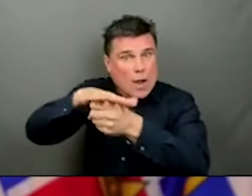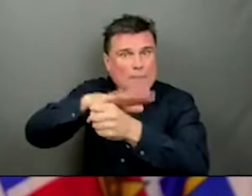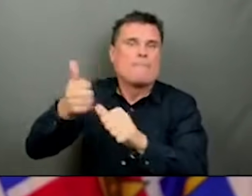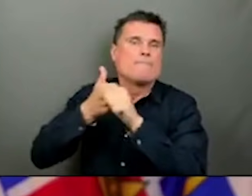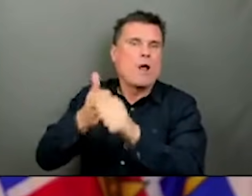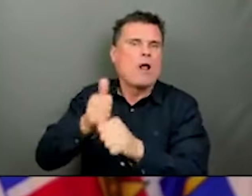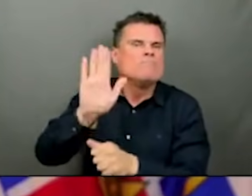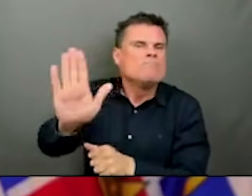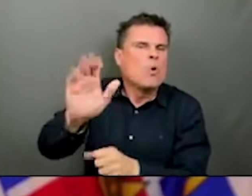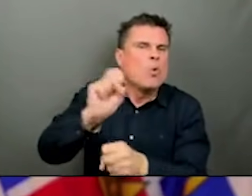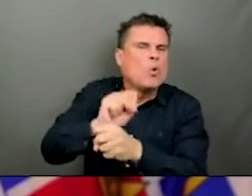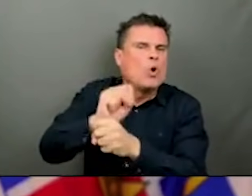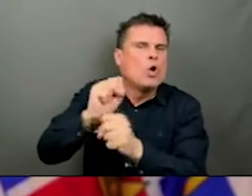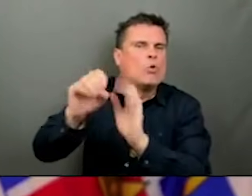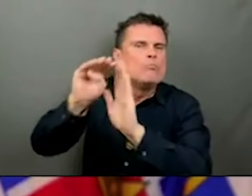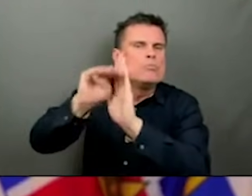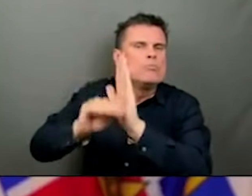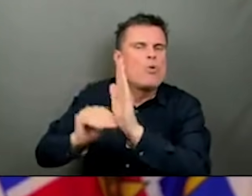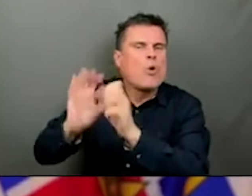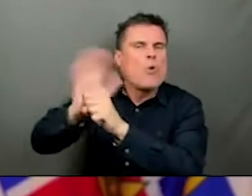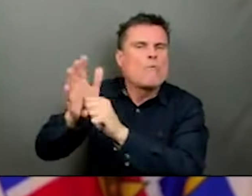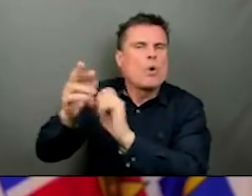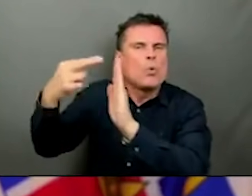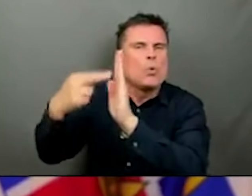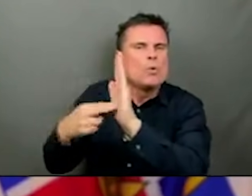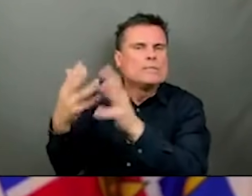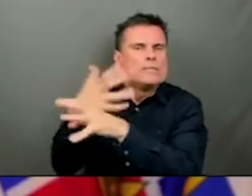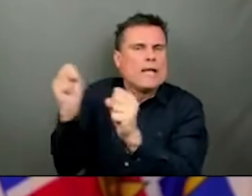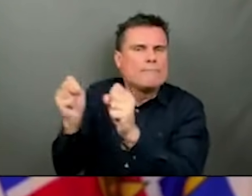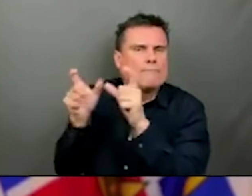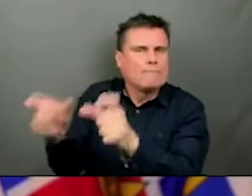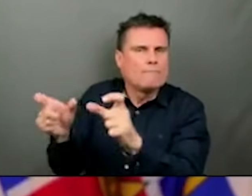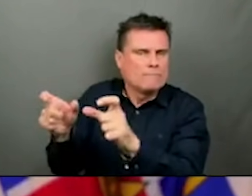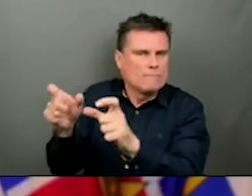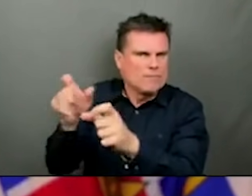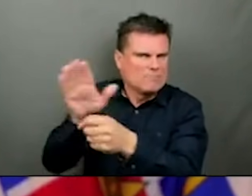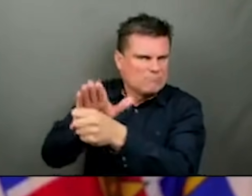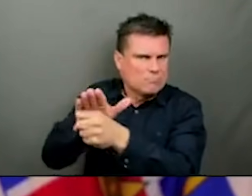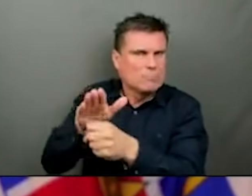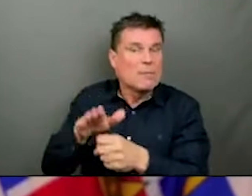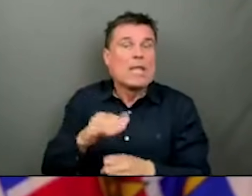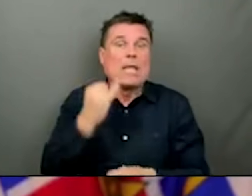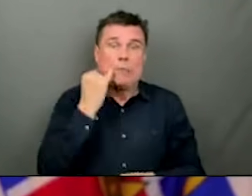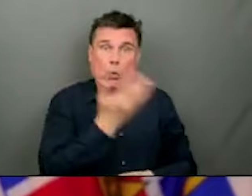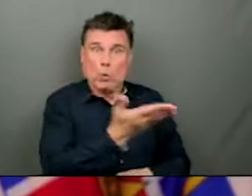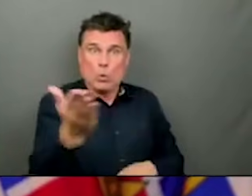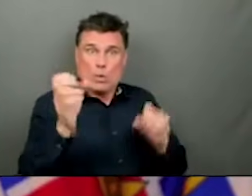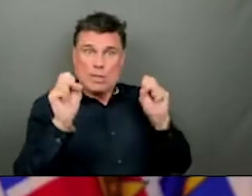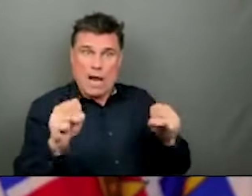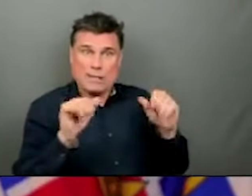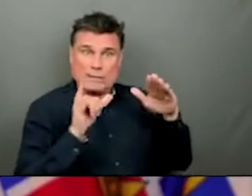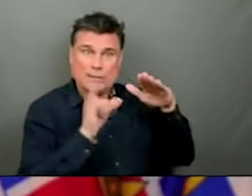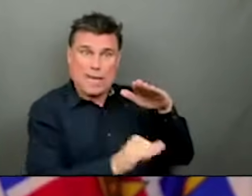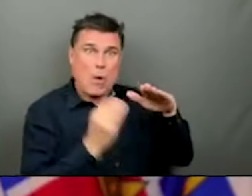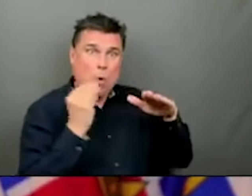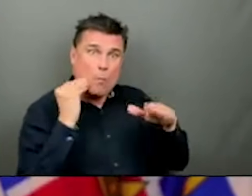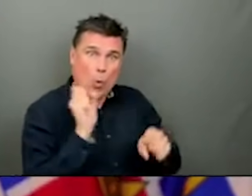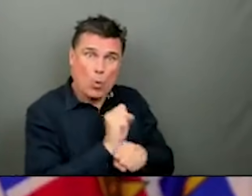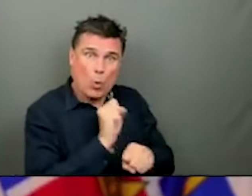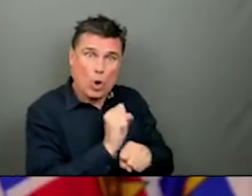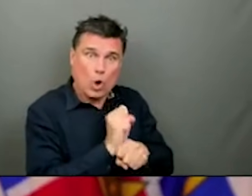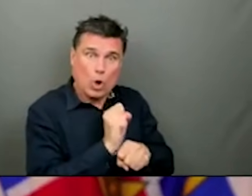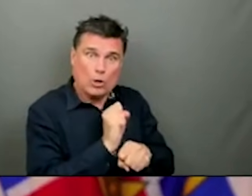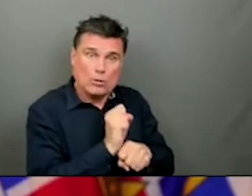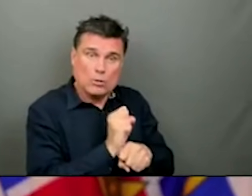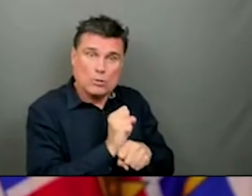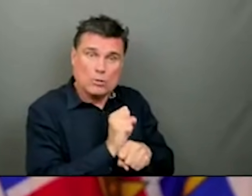not having those social interactions where we're seeing transmission take off to larger numbers of people. Those are all the things we need to